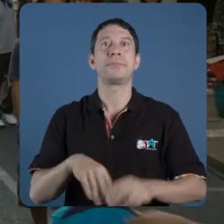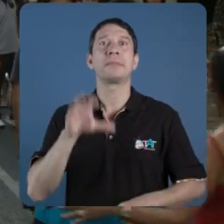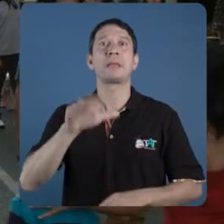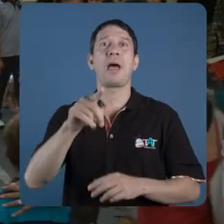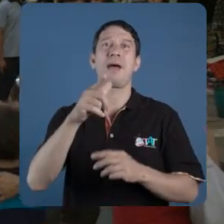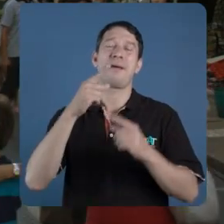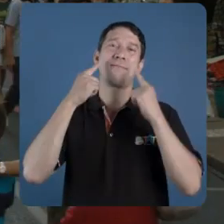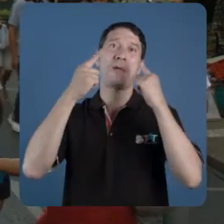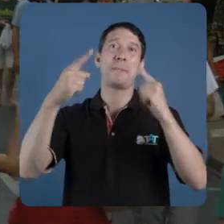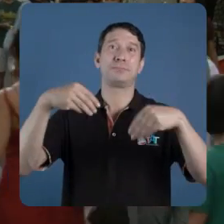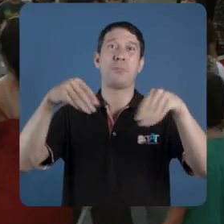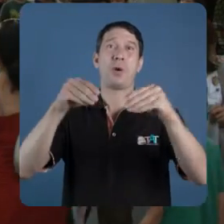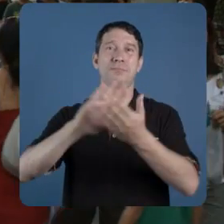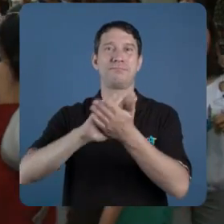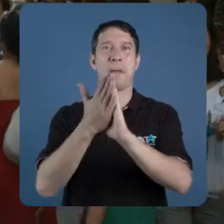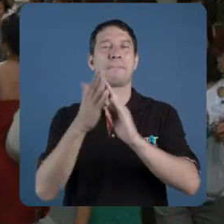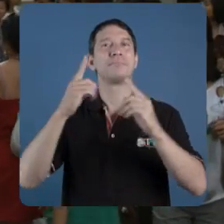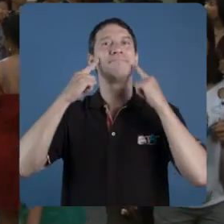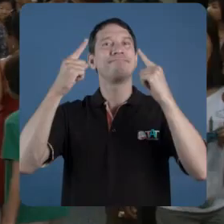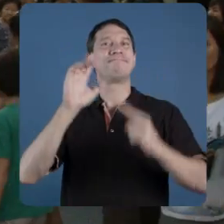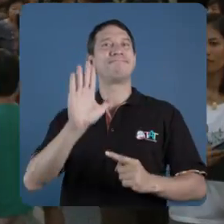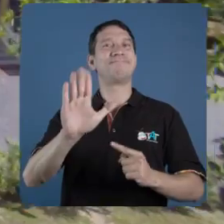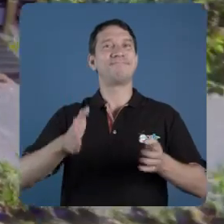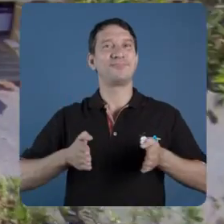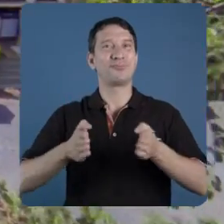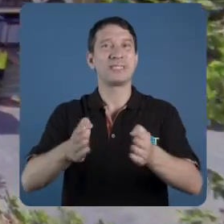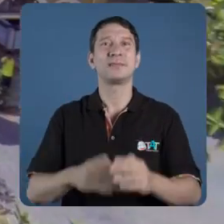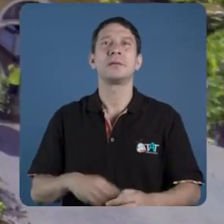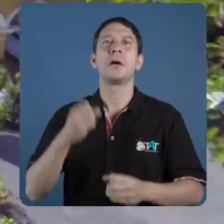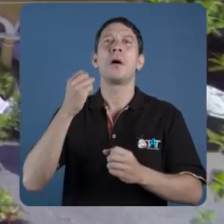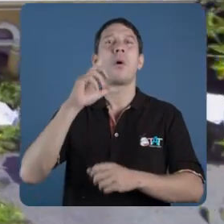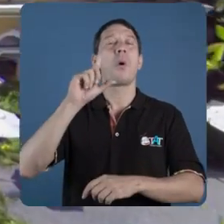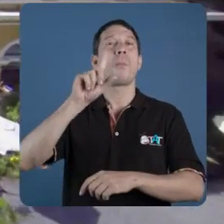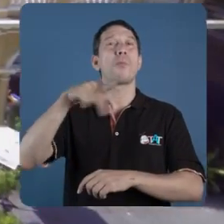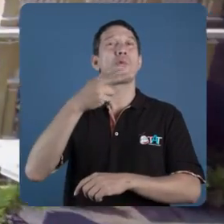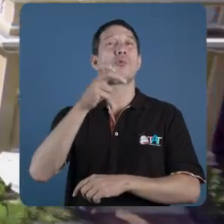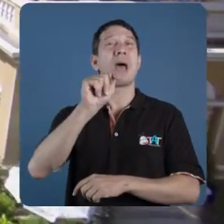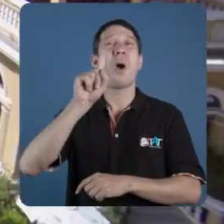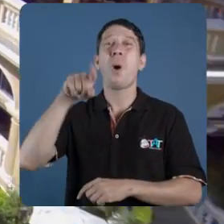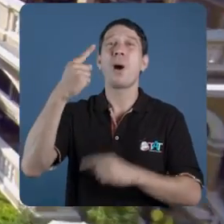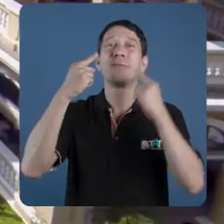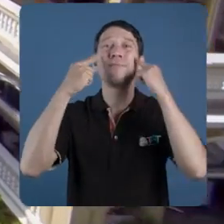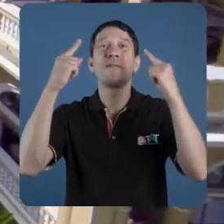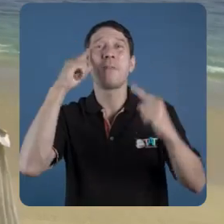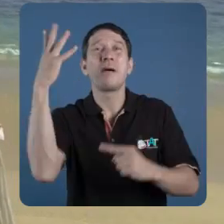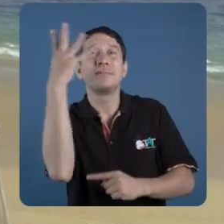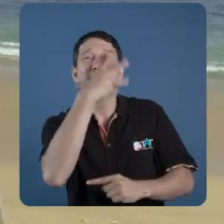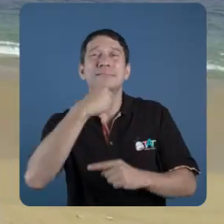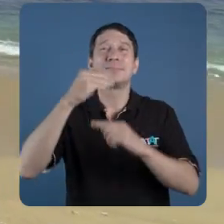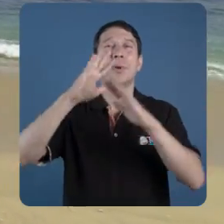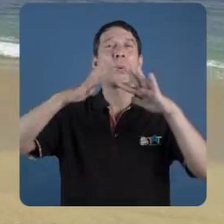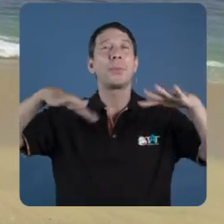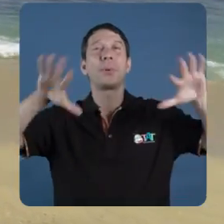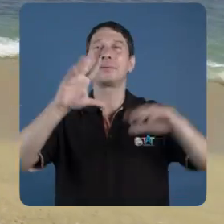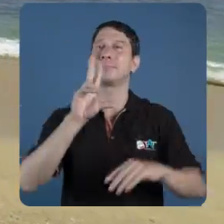night, the market caps off a week of sights and sounds. For a long period in history, Phuket wasn't known